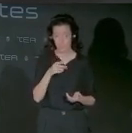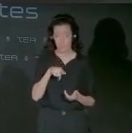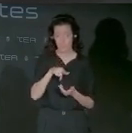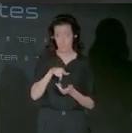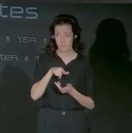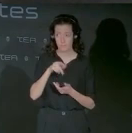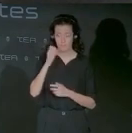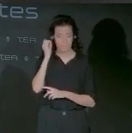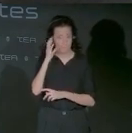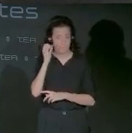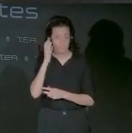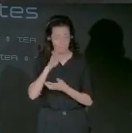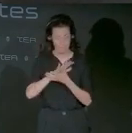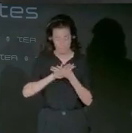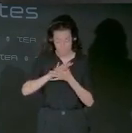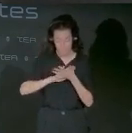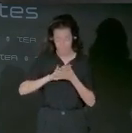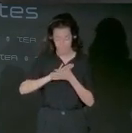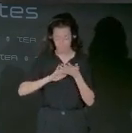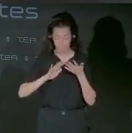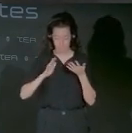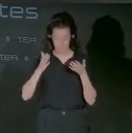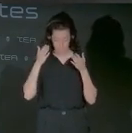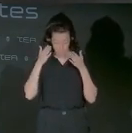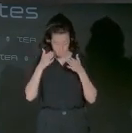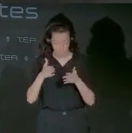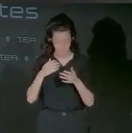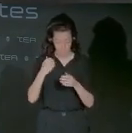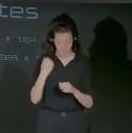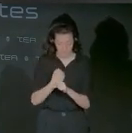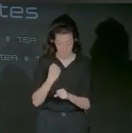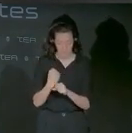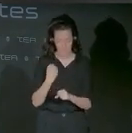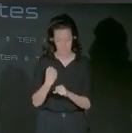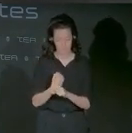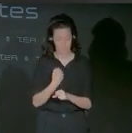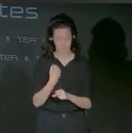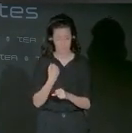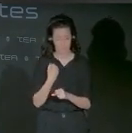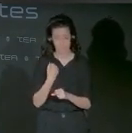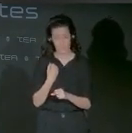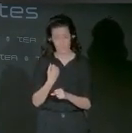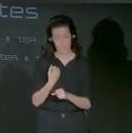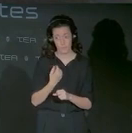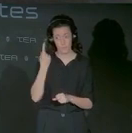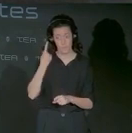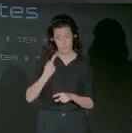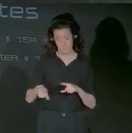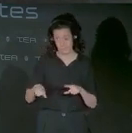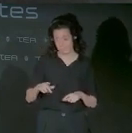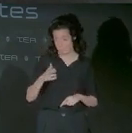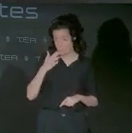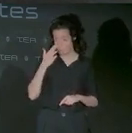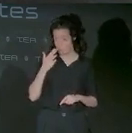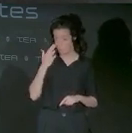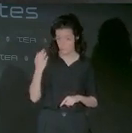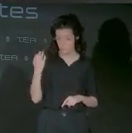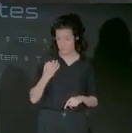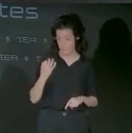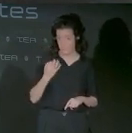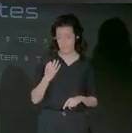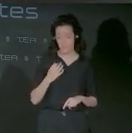is that the Commission has really put the talent pipeline as the very first point in that communication. I think that's really